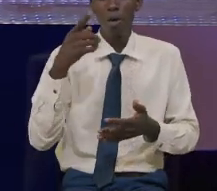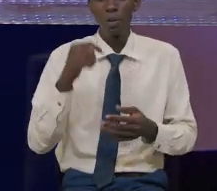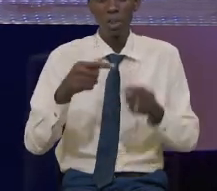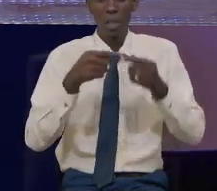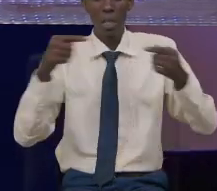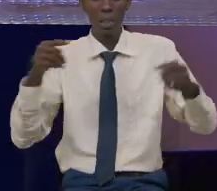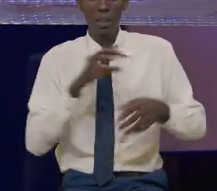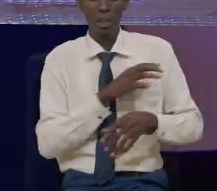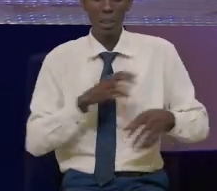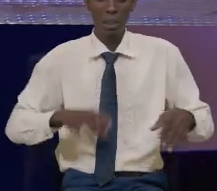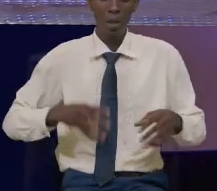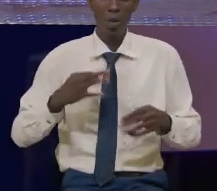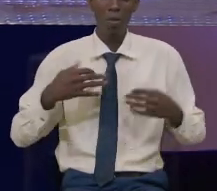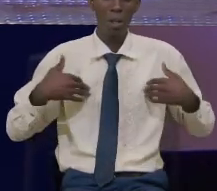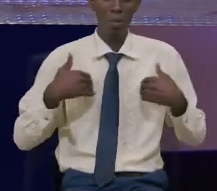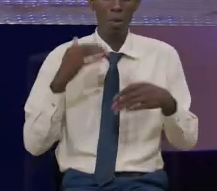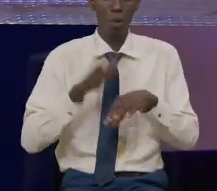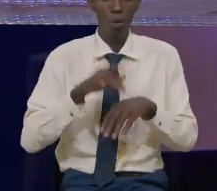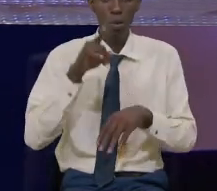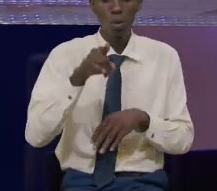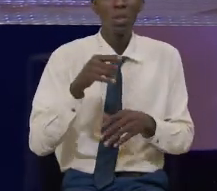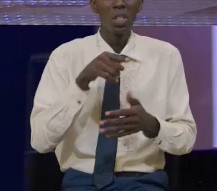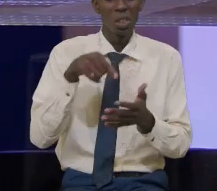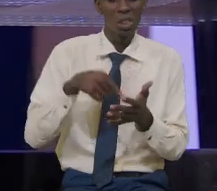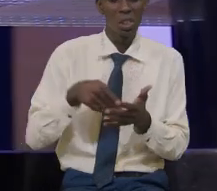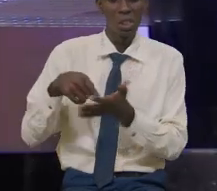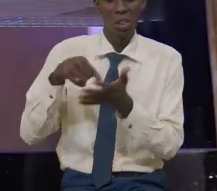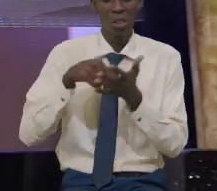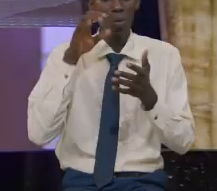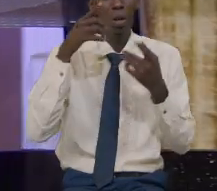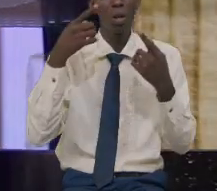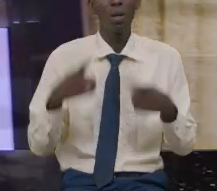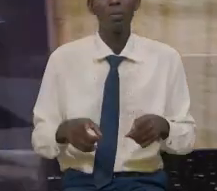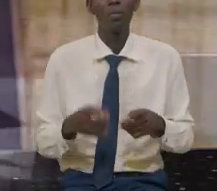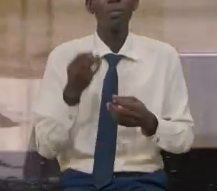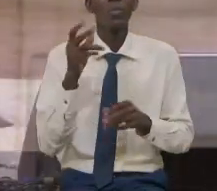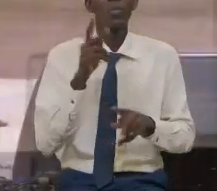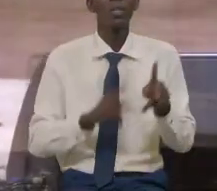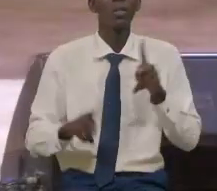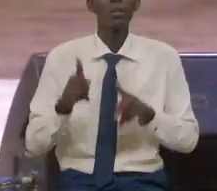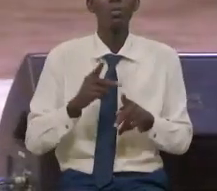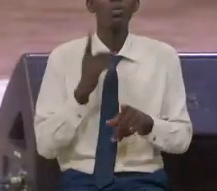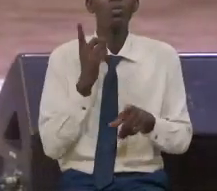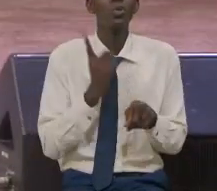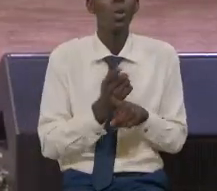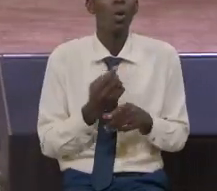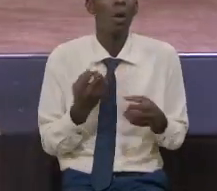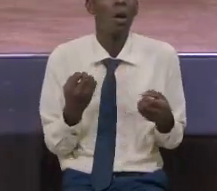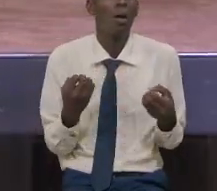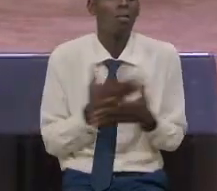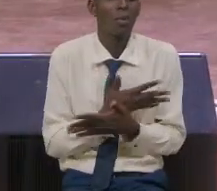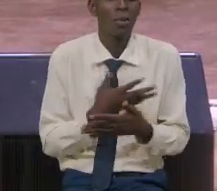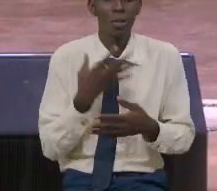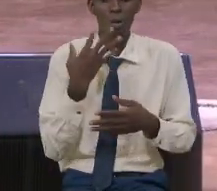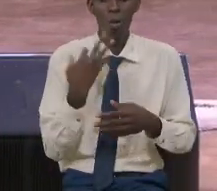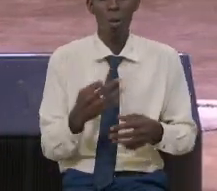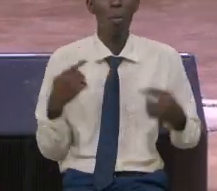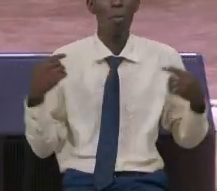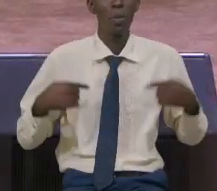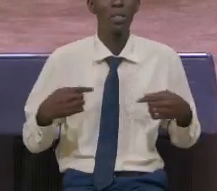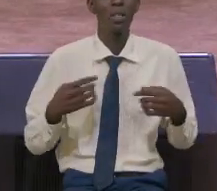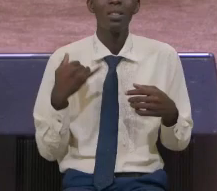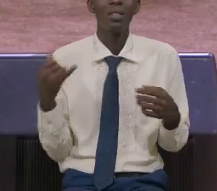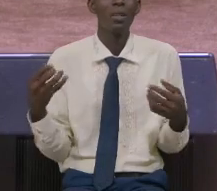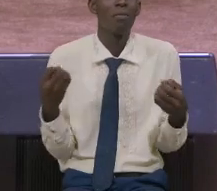the beast, this is what will happen. Many people just fear pain. They fear